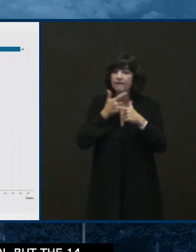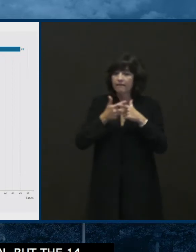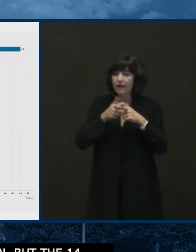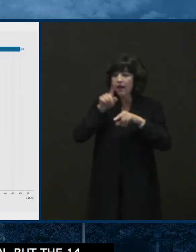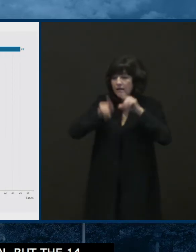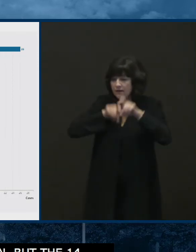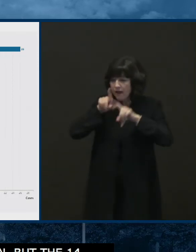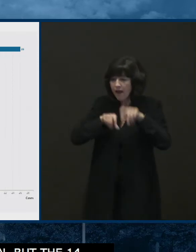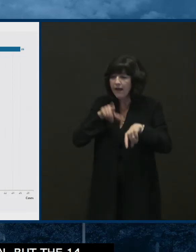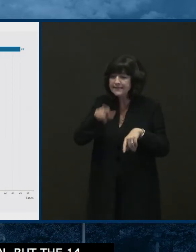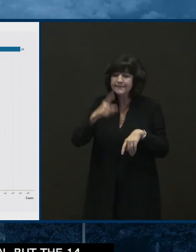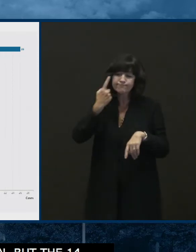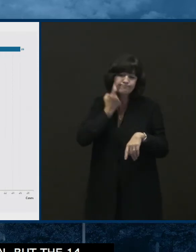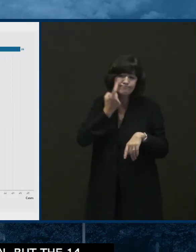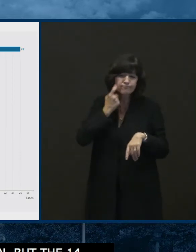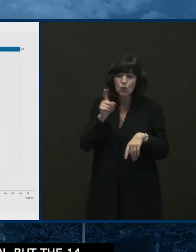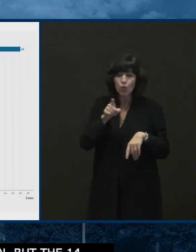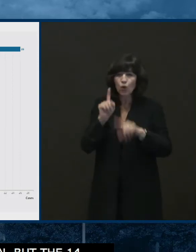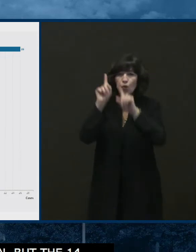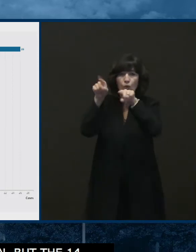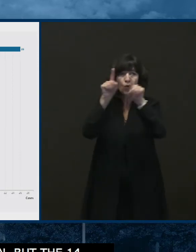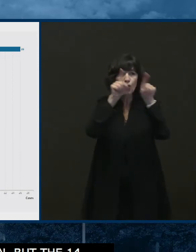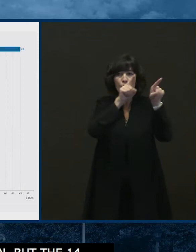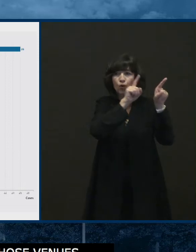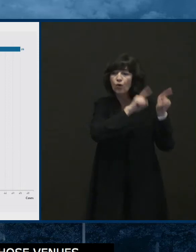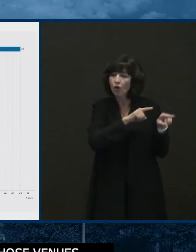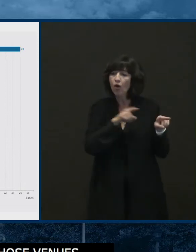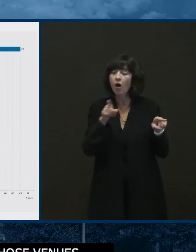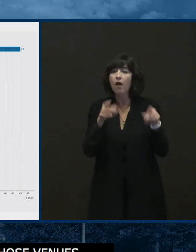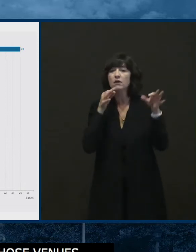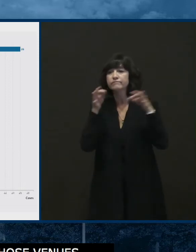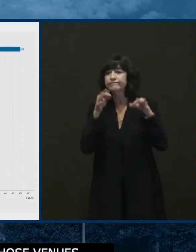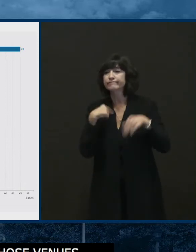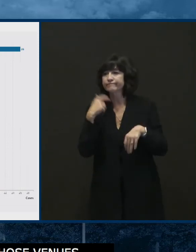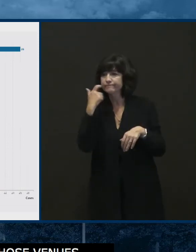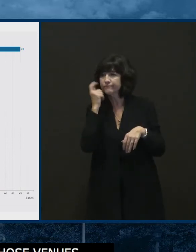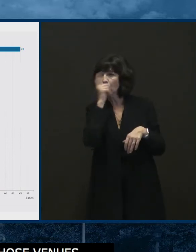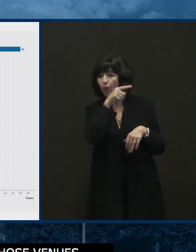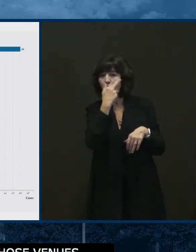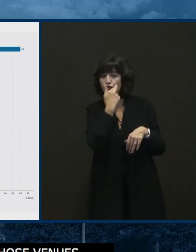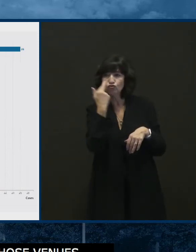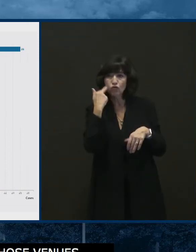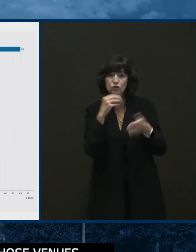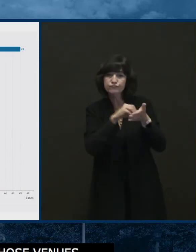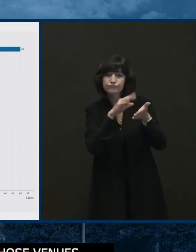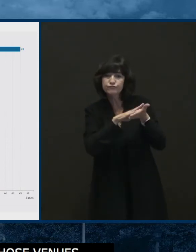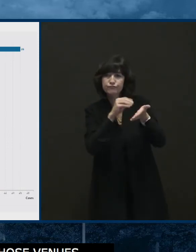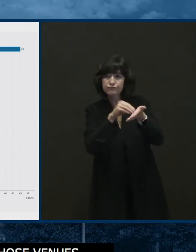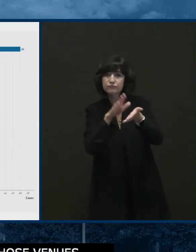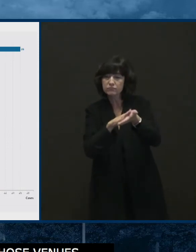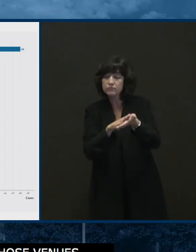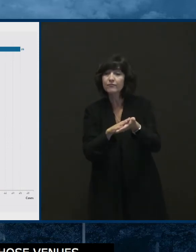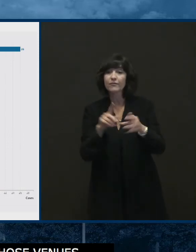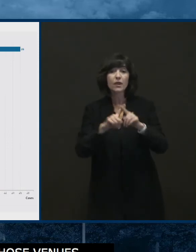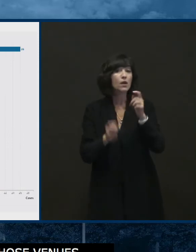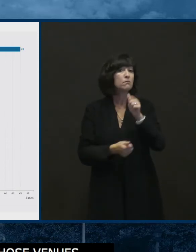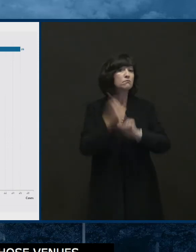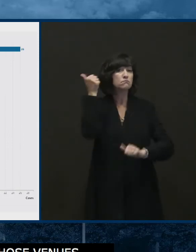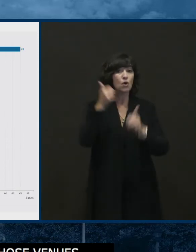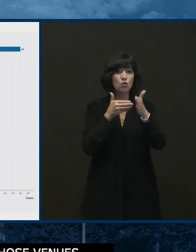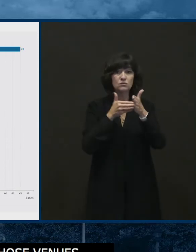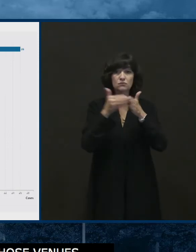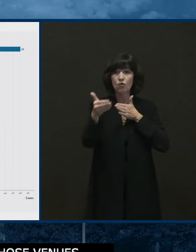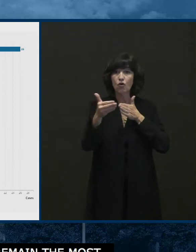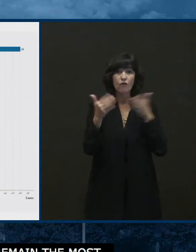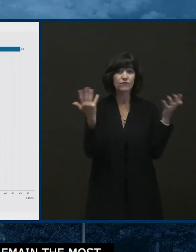again, fairly common. House parties remain the most common event that people who